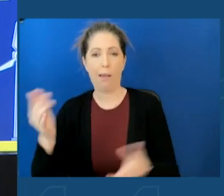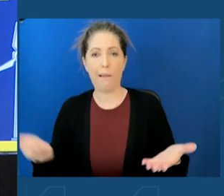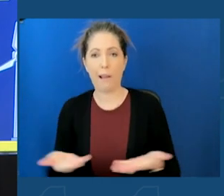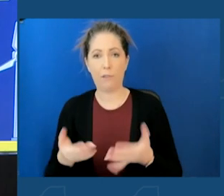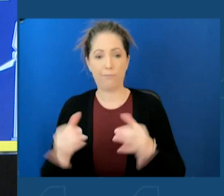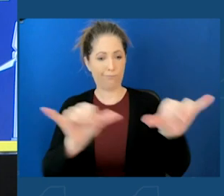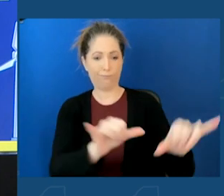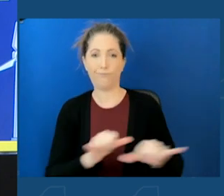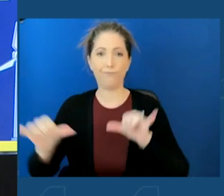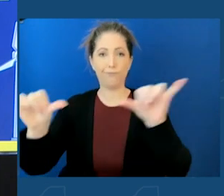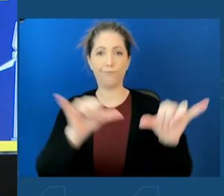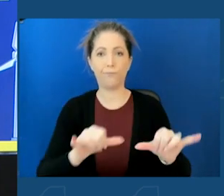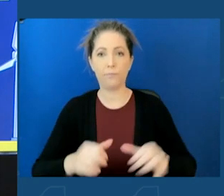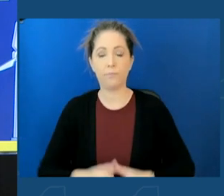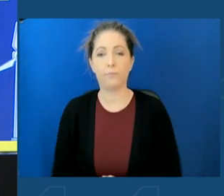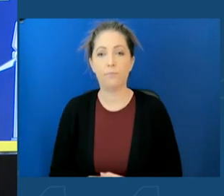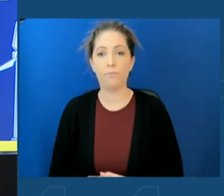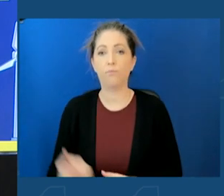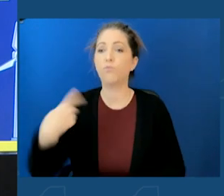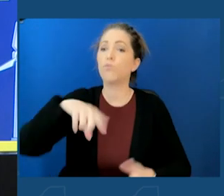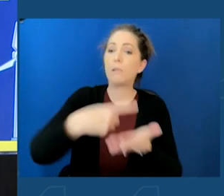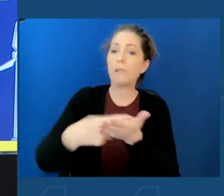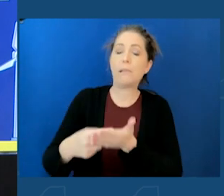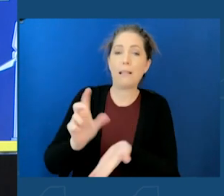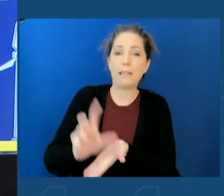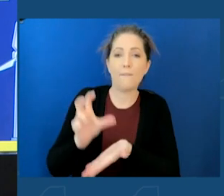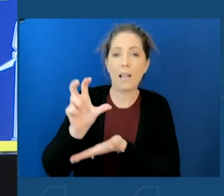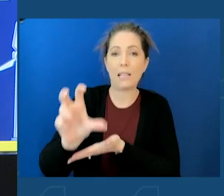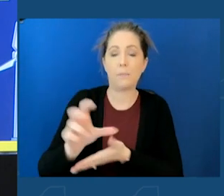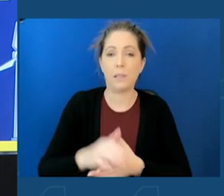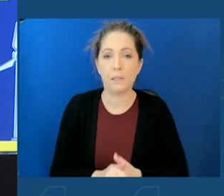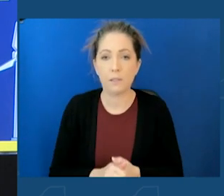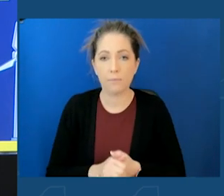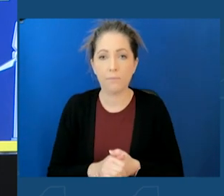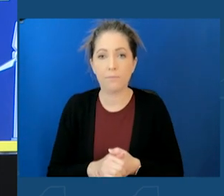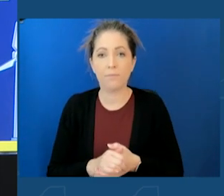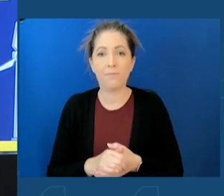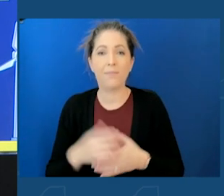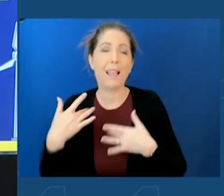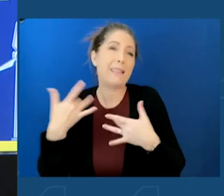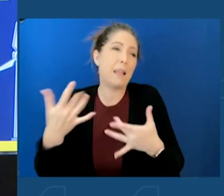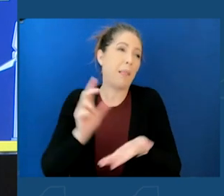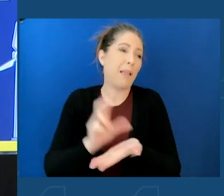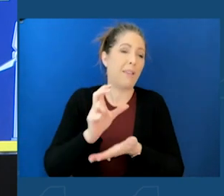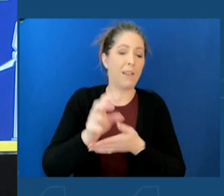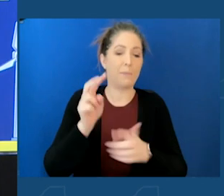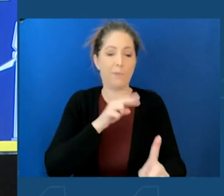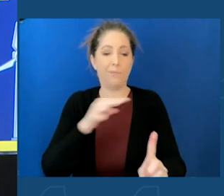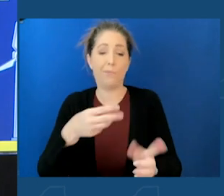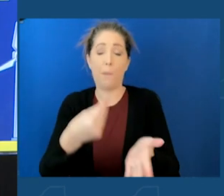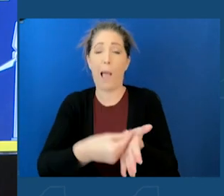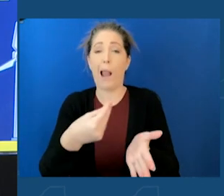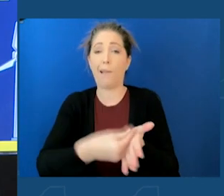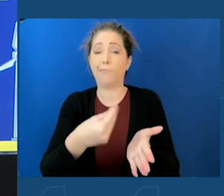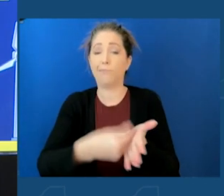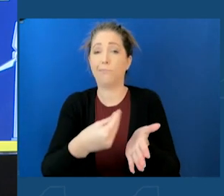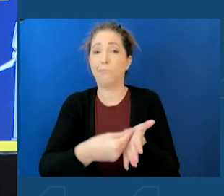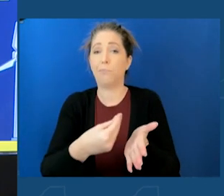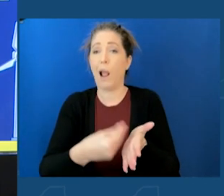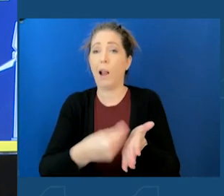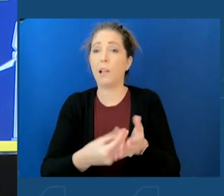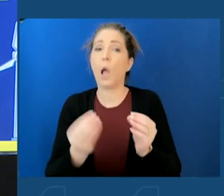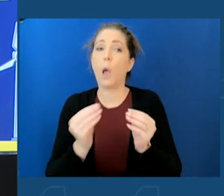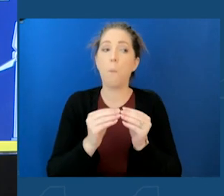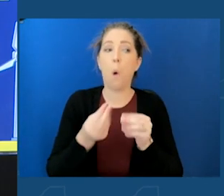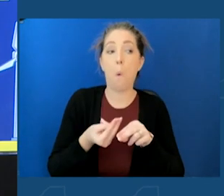We talk about investments. Investments all too often are actually viewed as monetary issues, making more interest on your money.